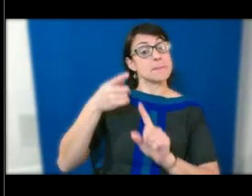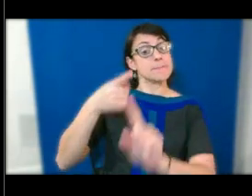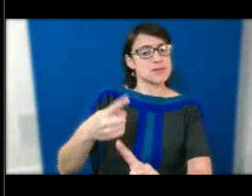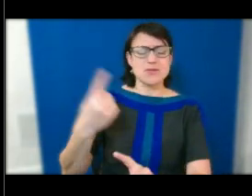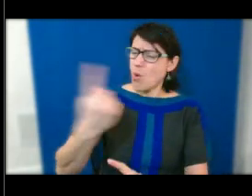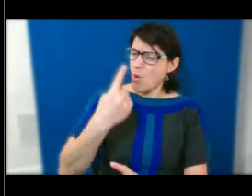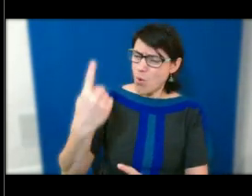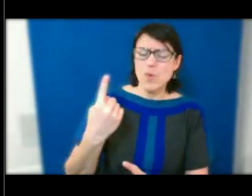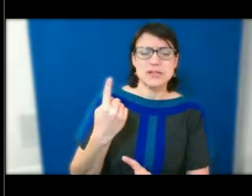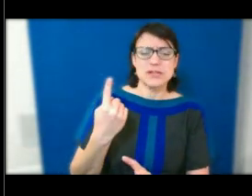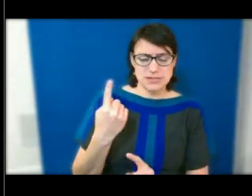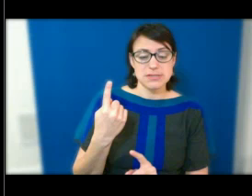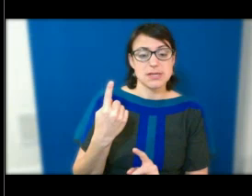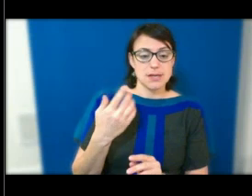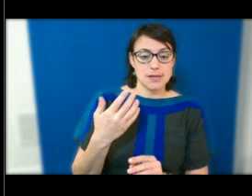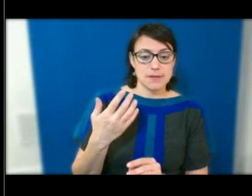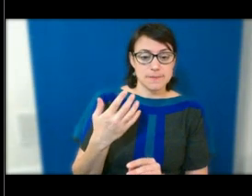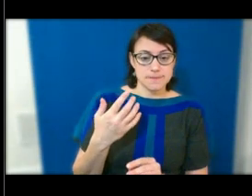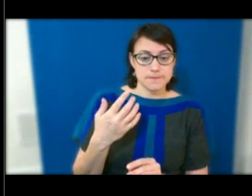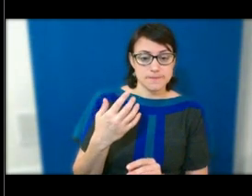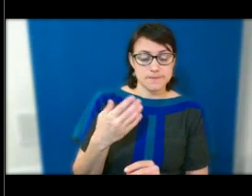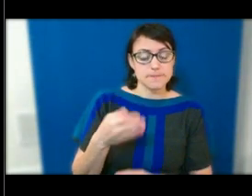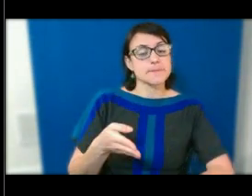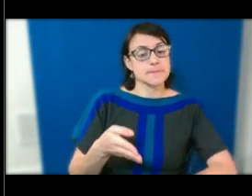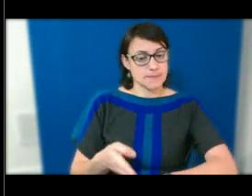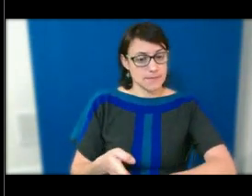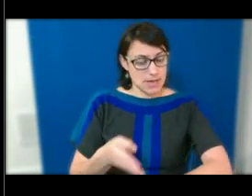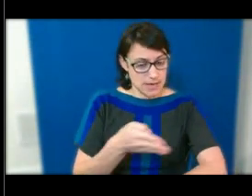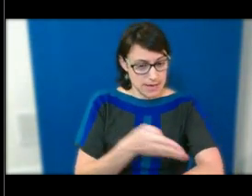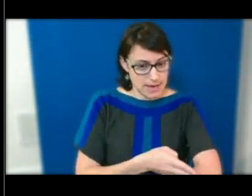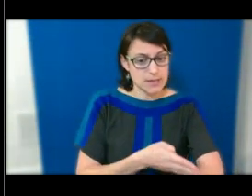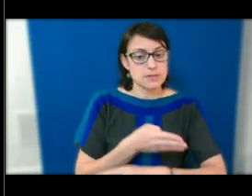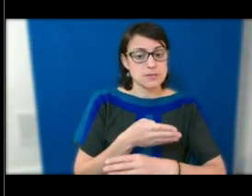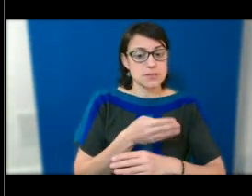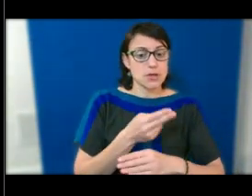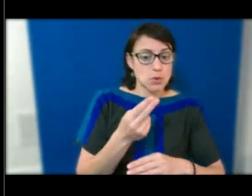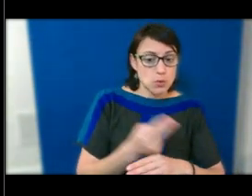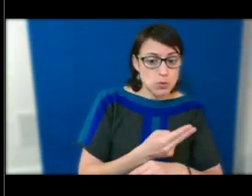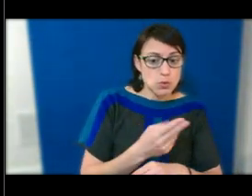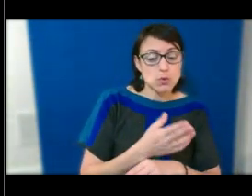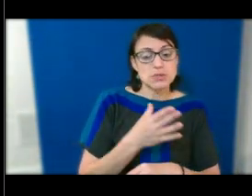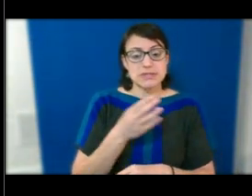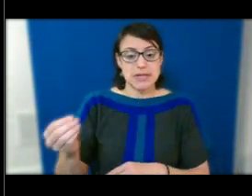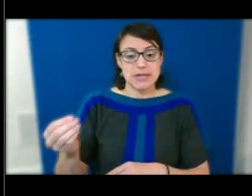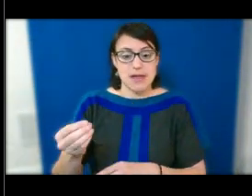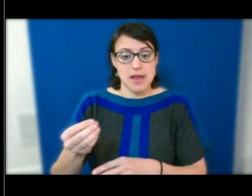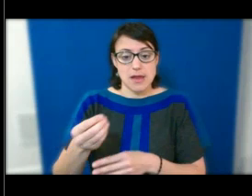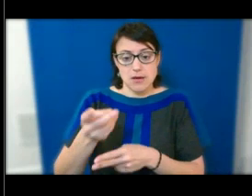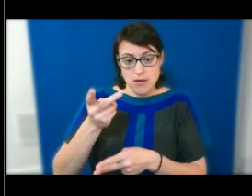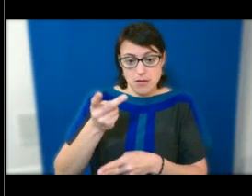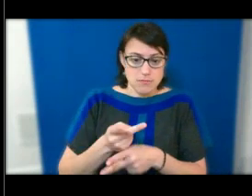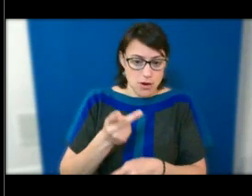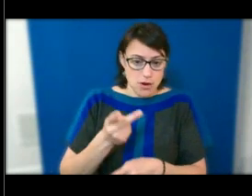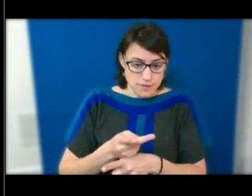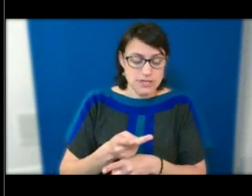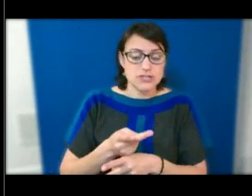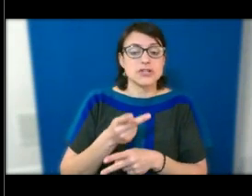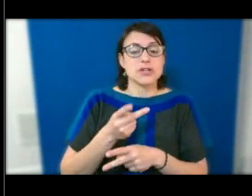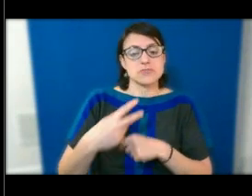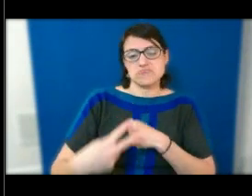enhance the practical use and conservation of coastal marine and Great Lakes resources to create a